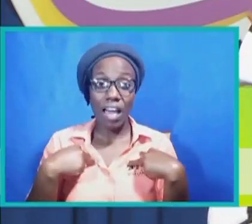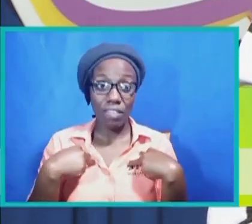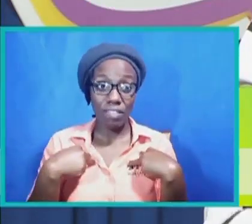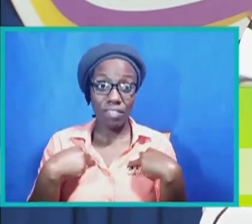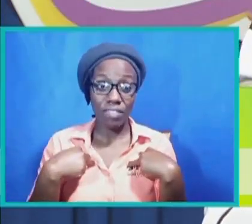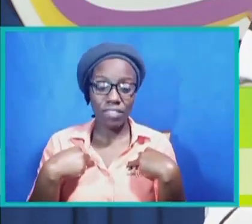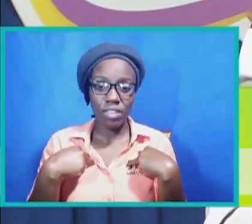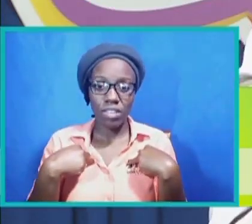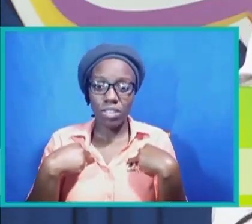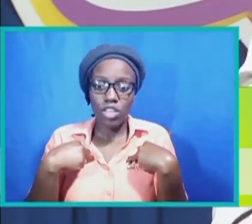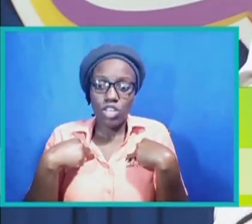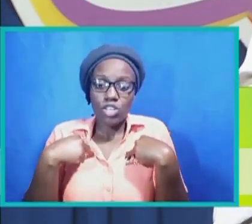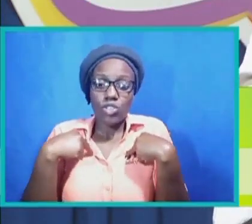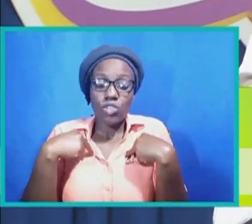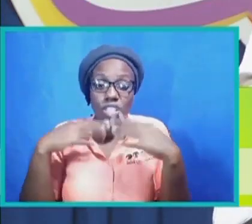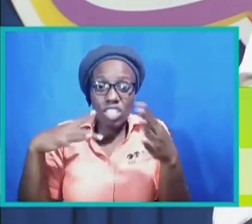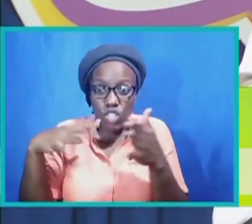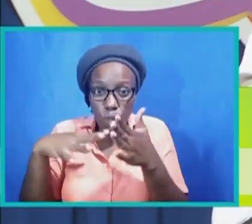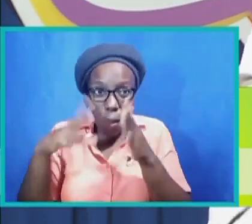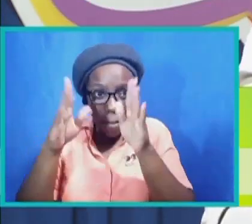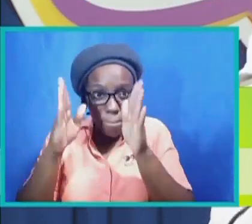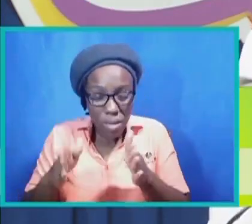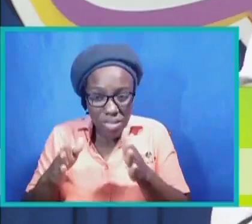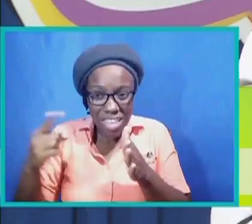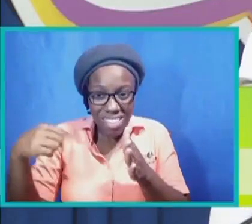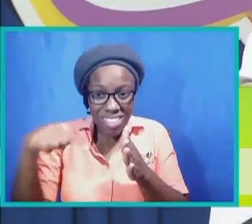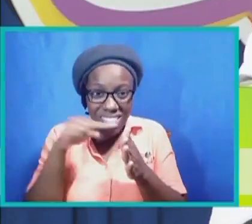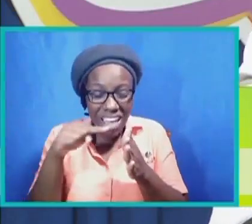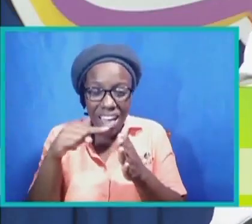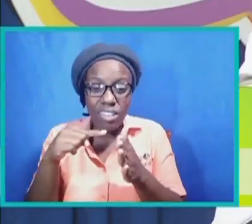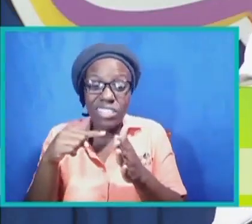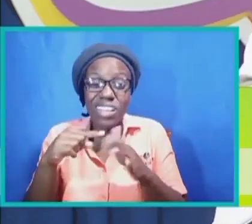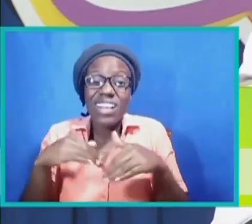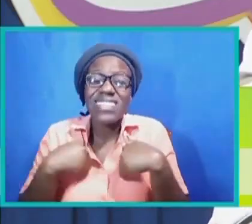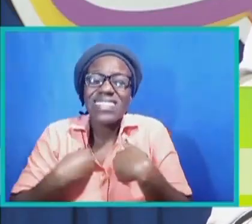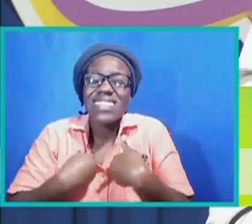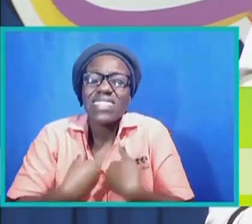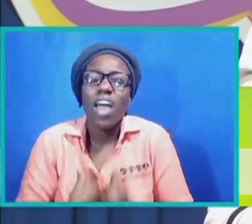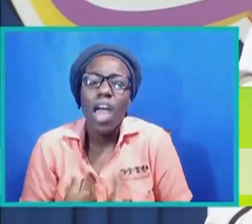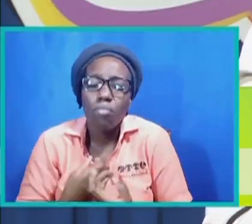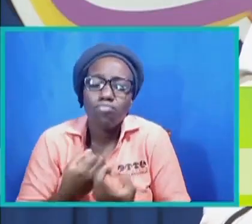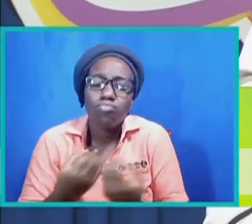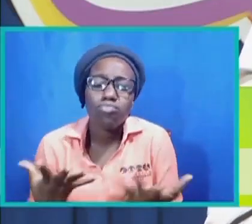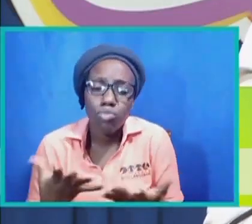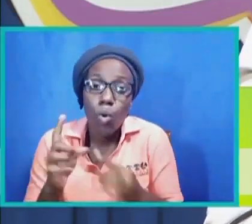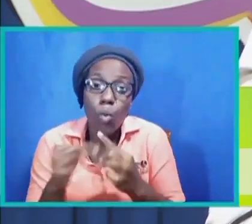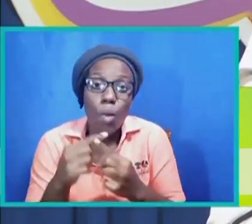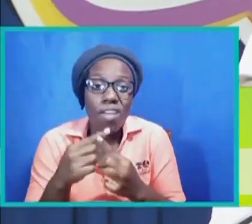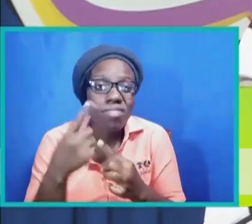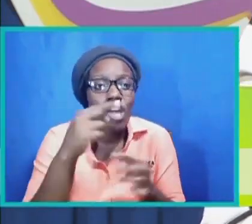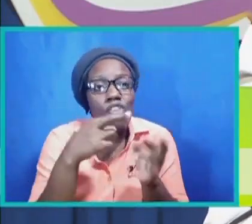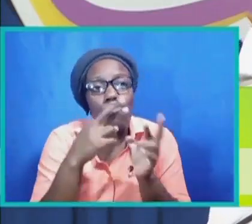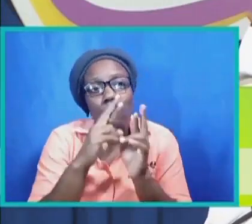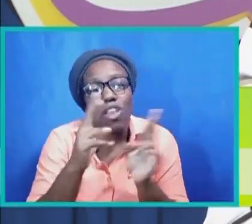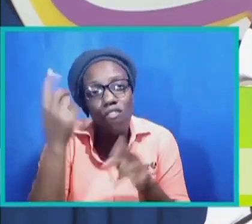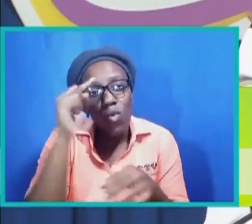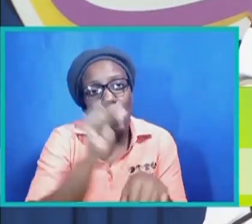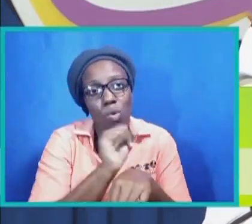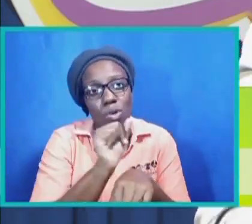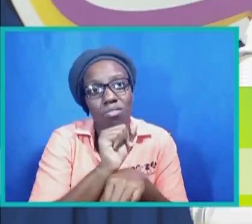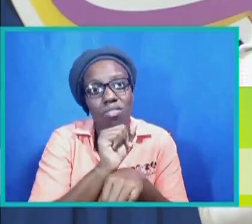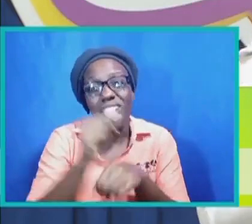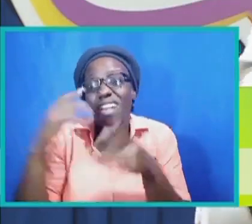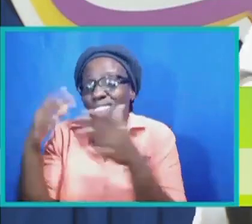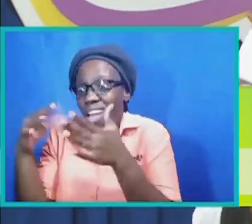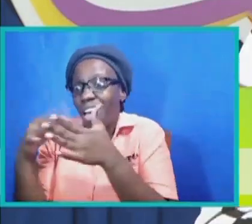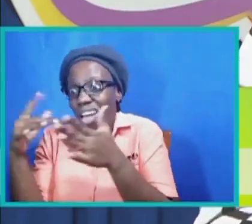exhausted by the time they're ready for work, because they're running the assessment race. So we may have to consider in this curriculum